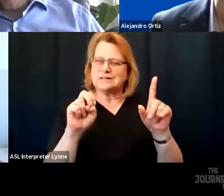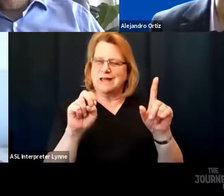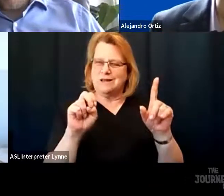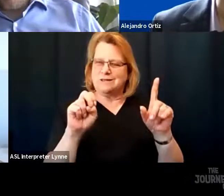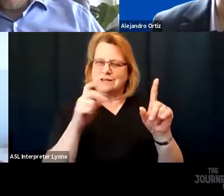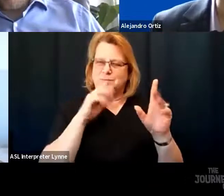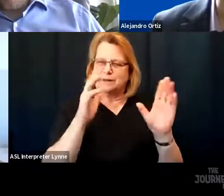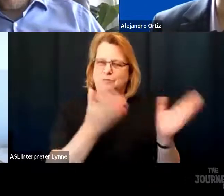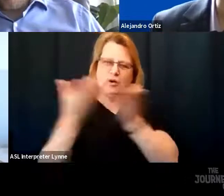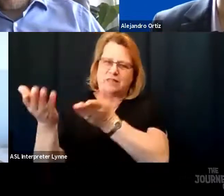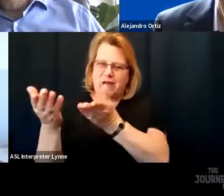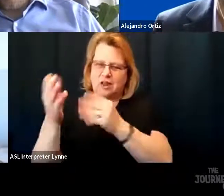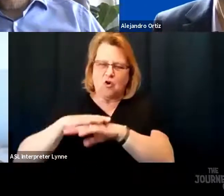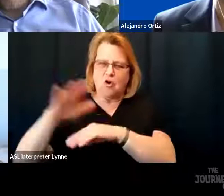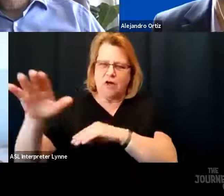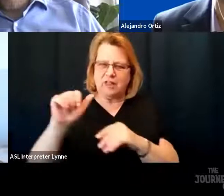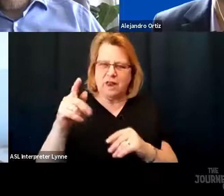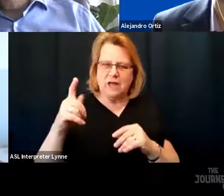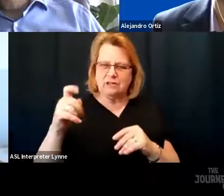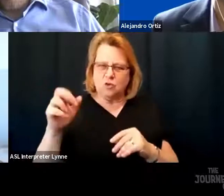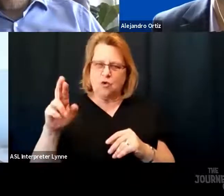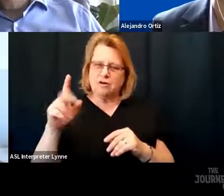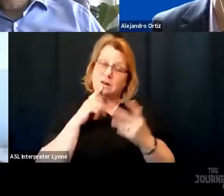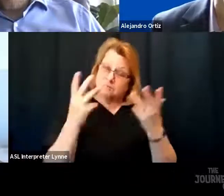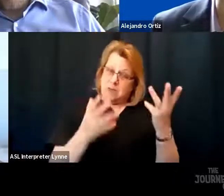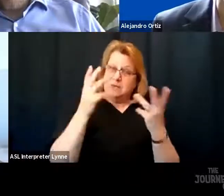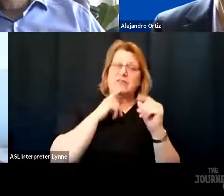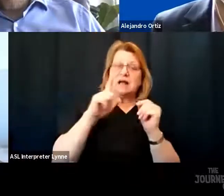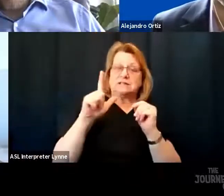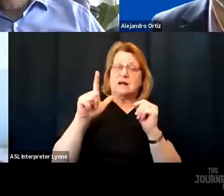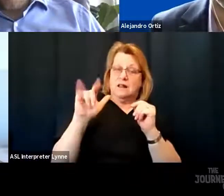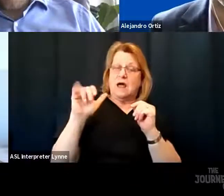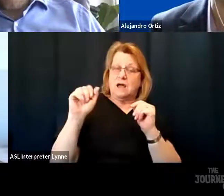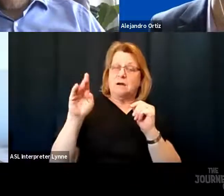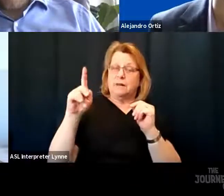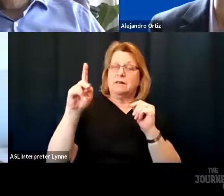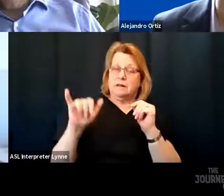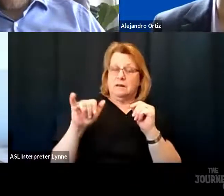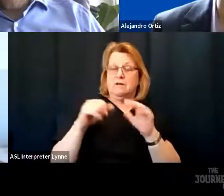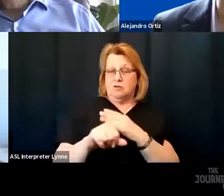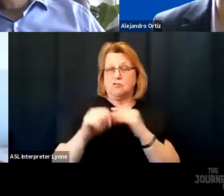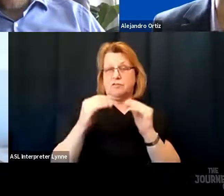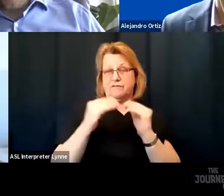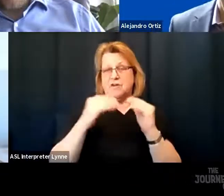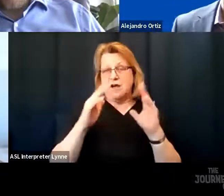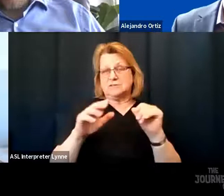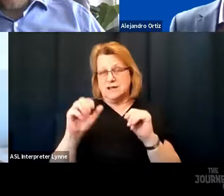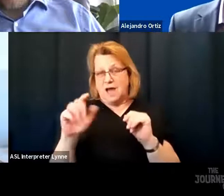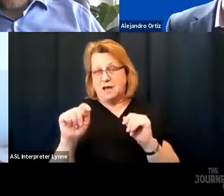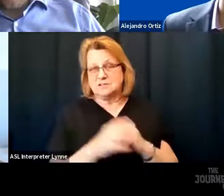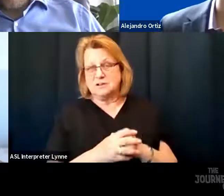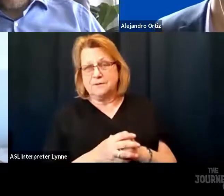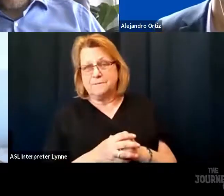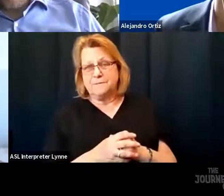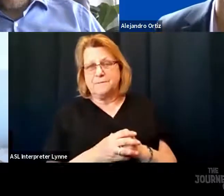the landlord, then that may be grounds for liability under the Fair Housing Act to the realtor, him or herself. As to the question of, you know,